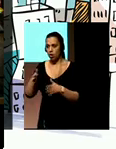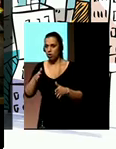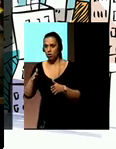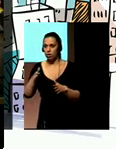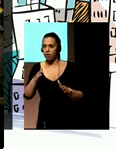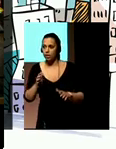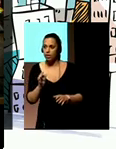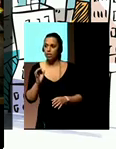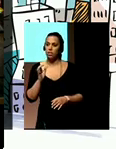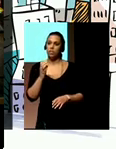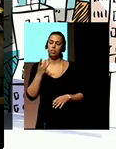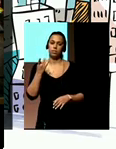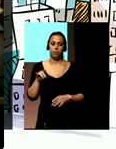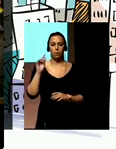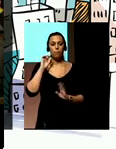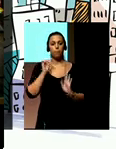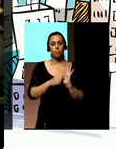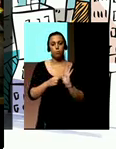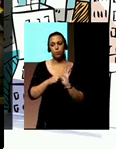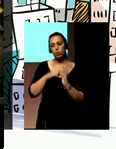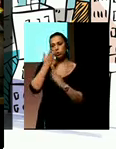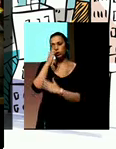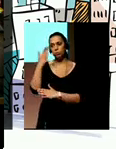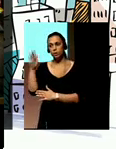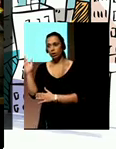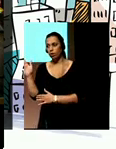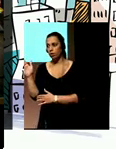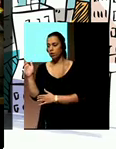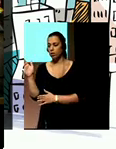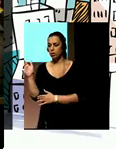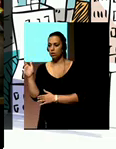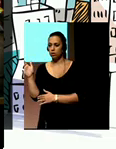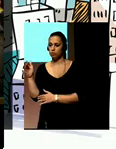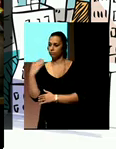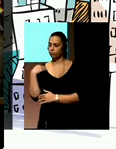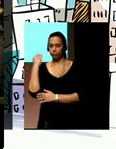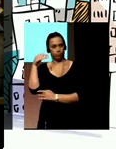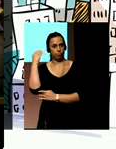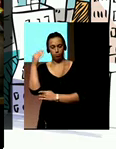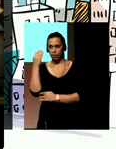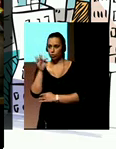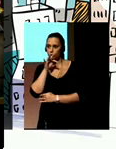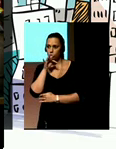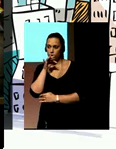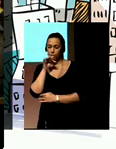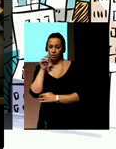and orientation of the itineraries, I